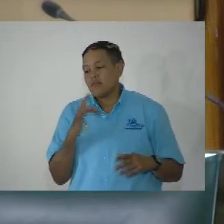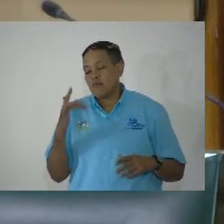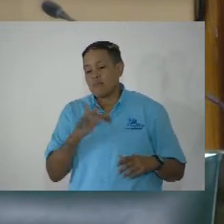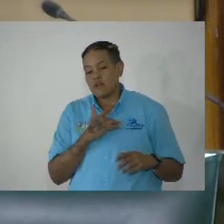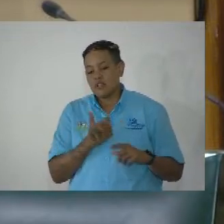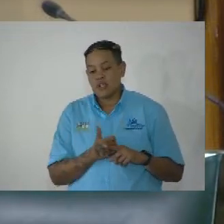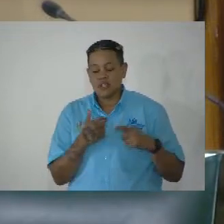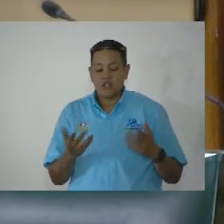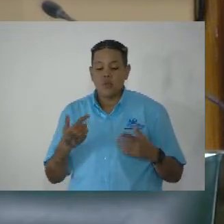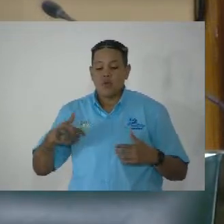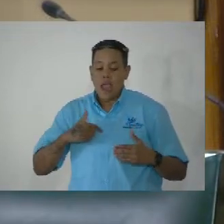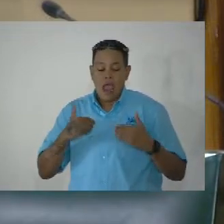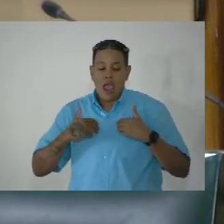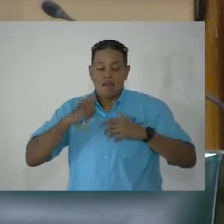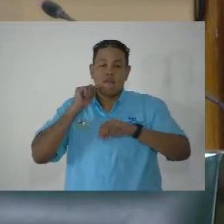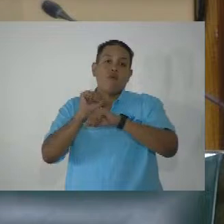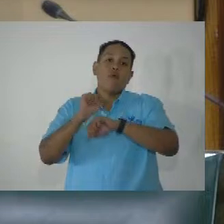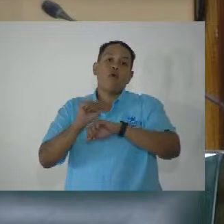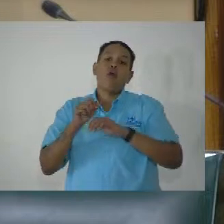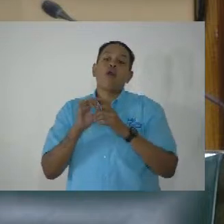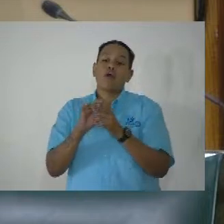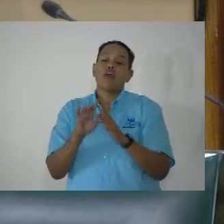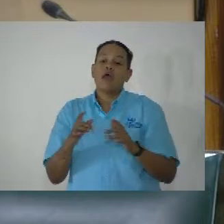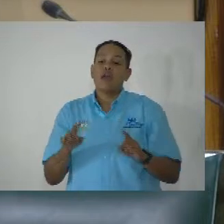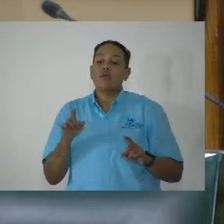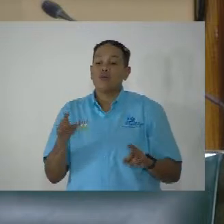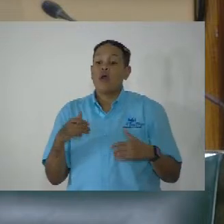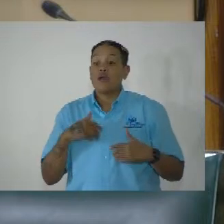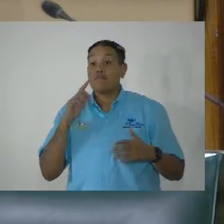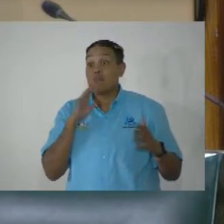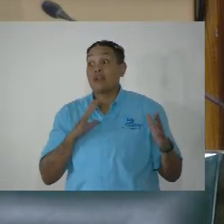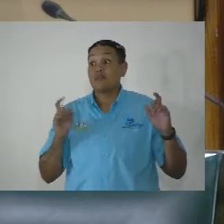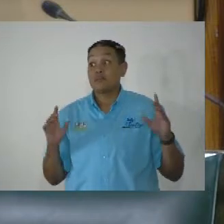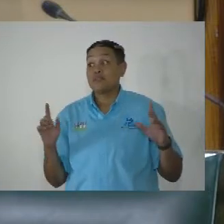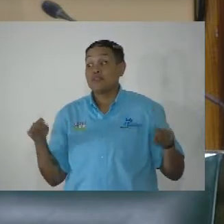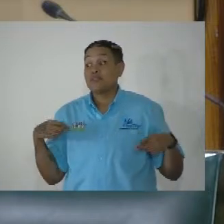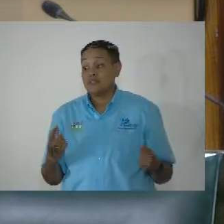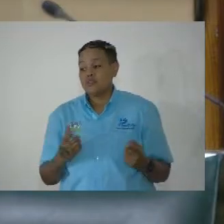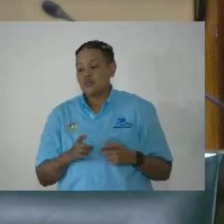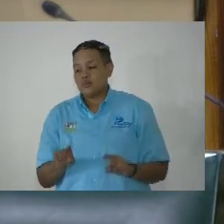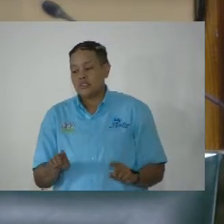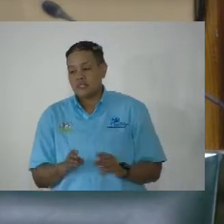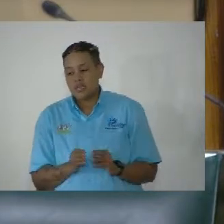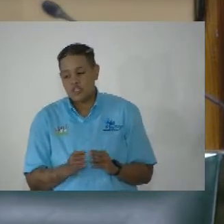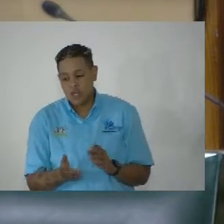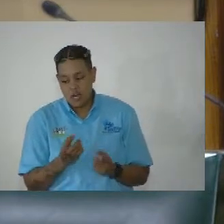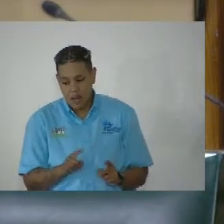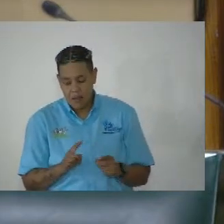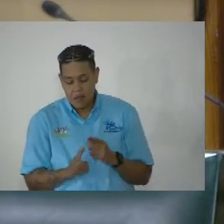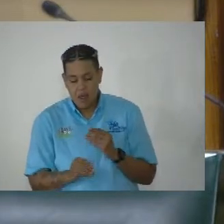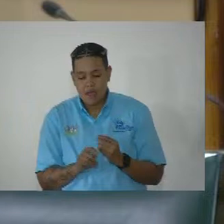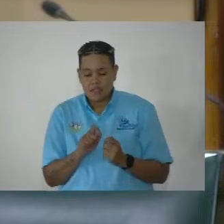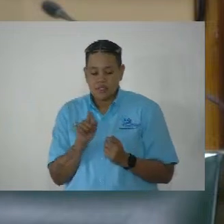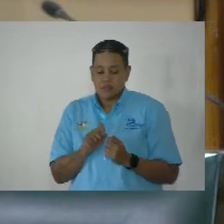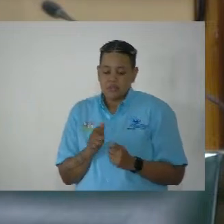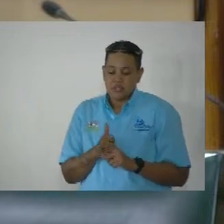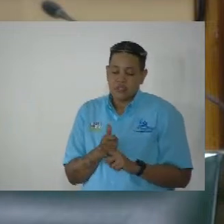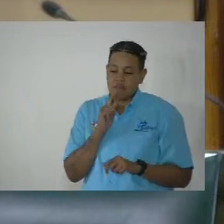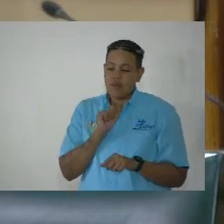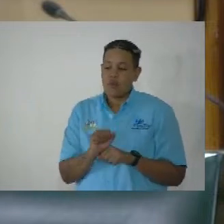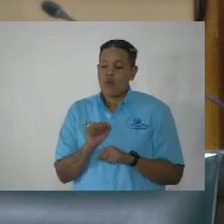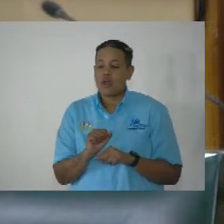appreciation that we have of the work that you, Madam Speaker, have done during this session, and particularly the work